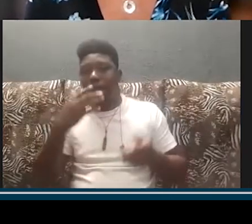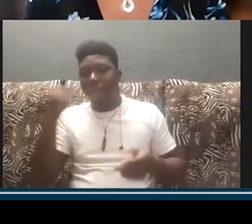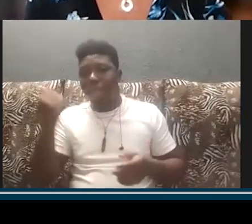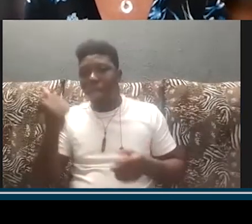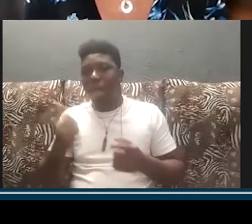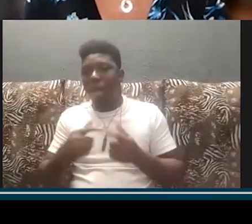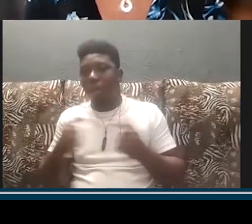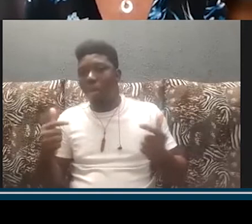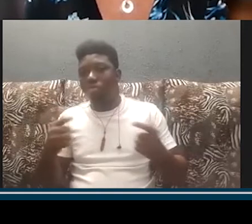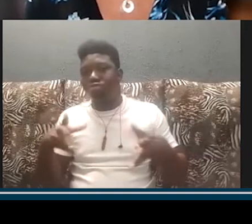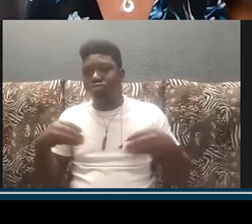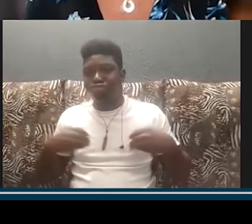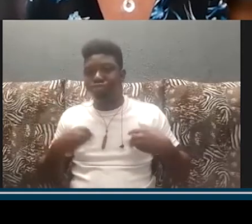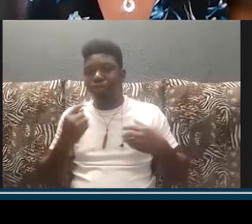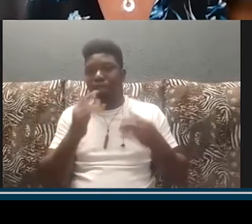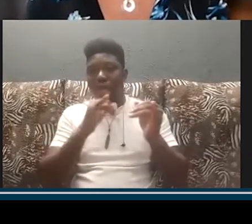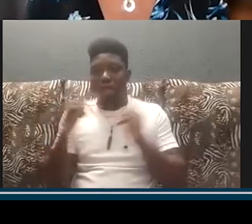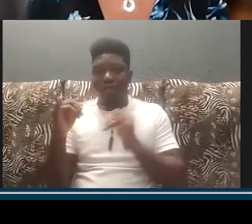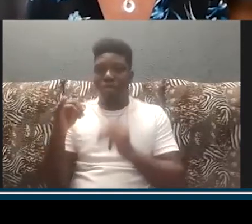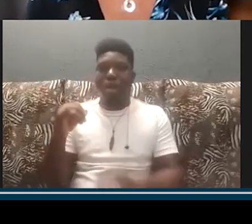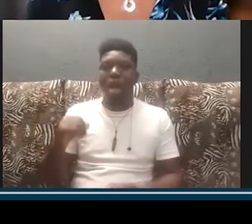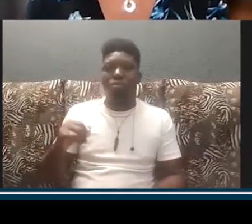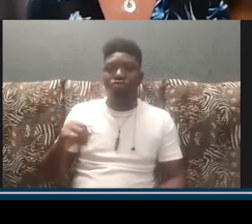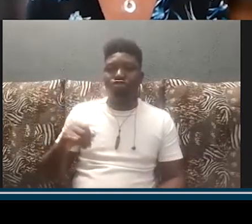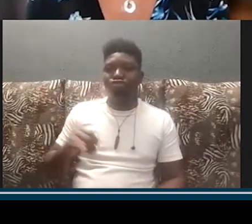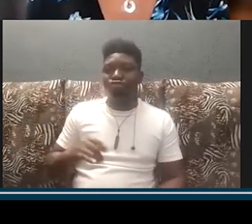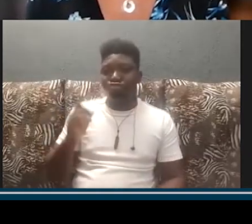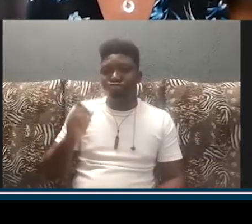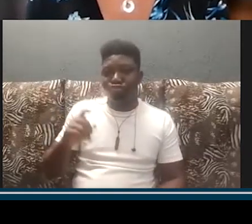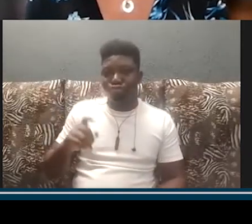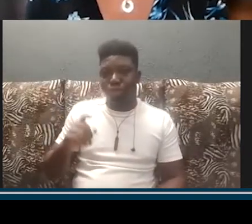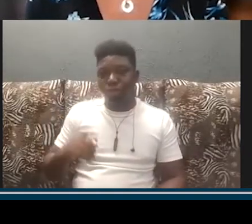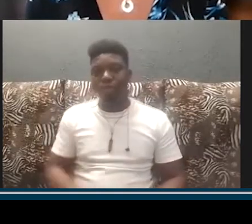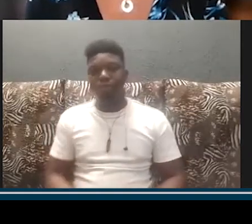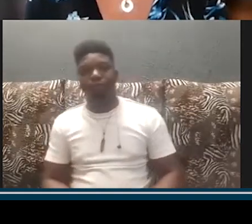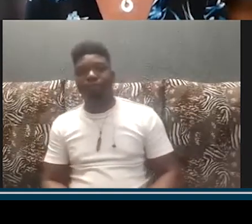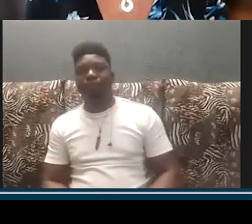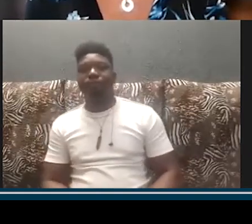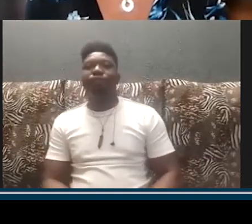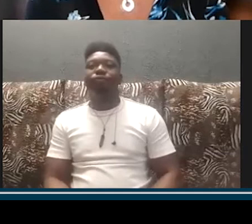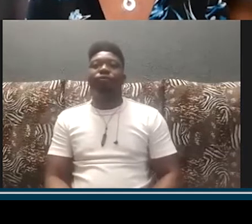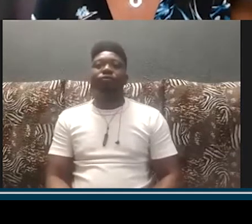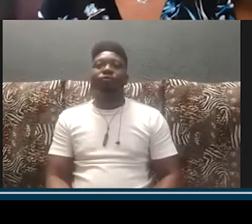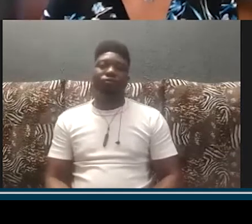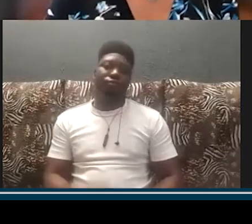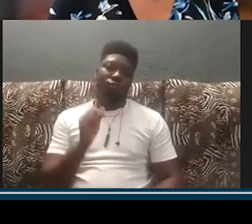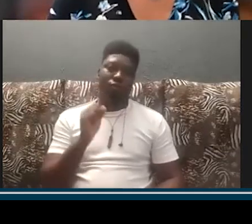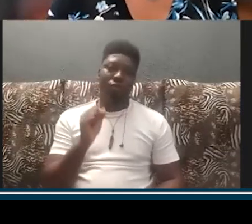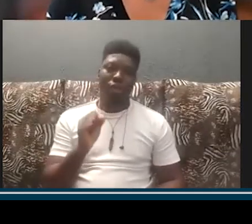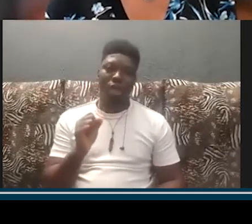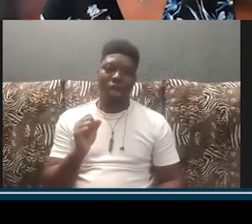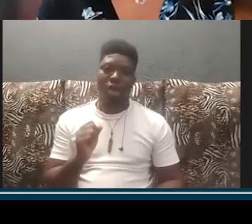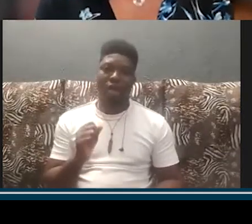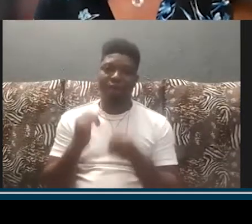needs. Yes, yes. As our kind of final question here, Joy, you